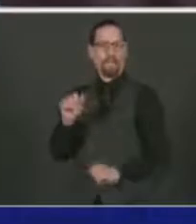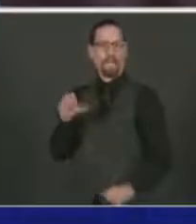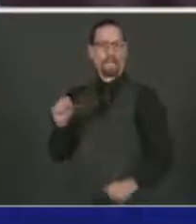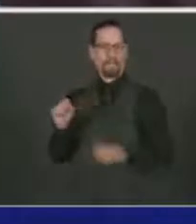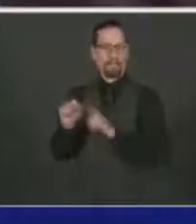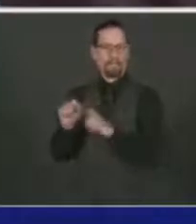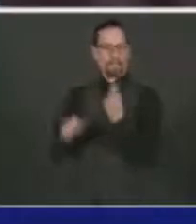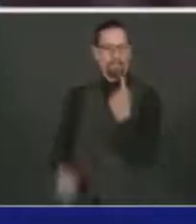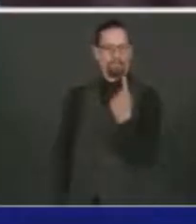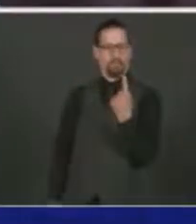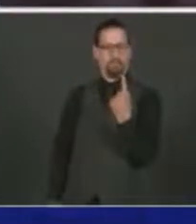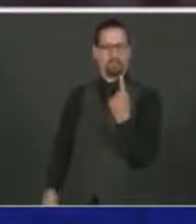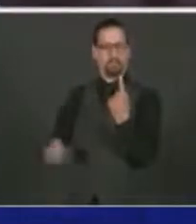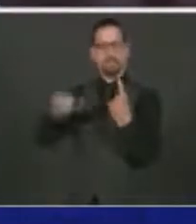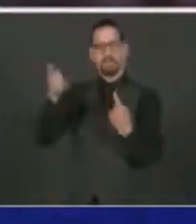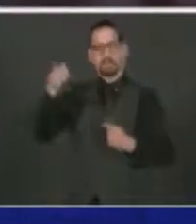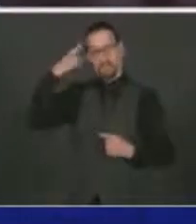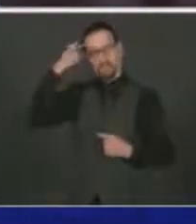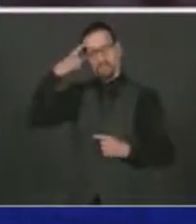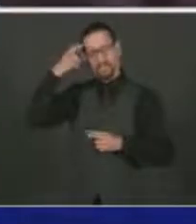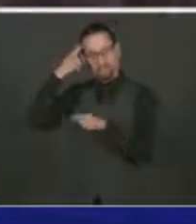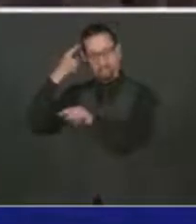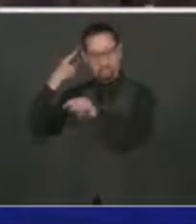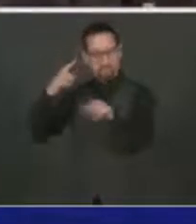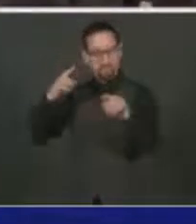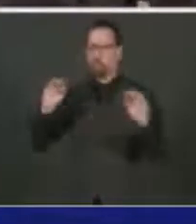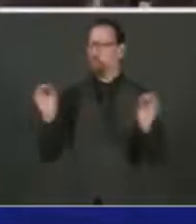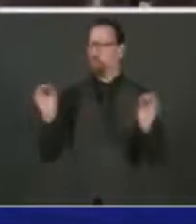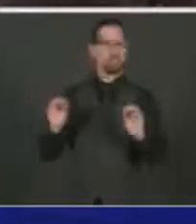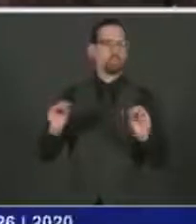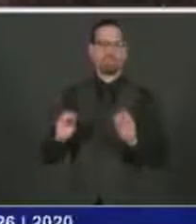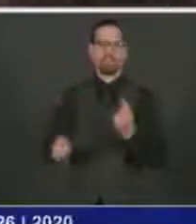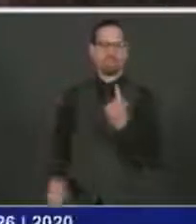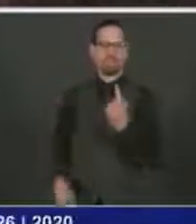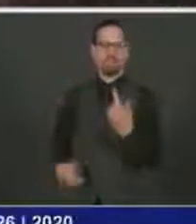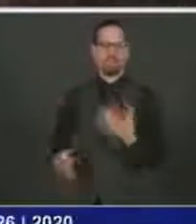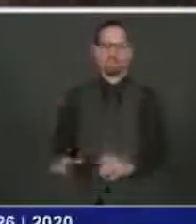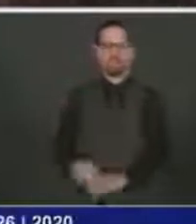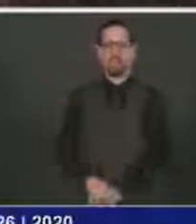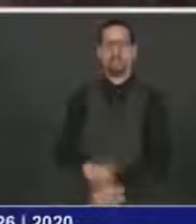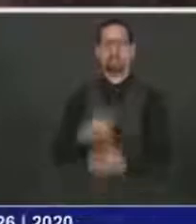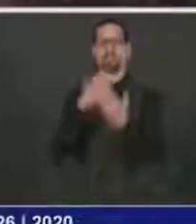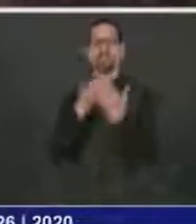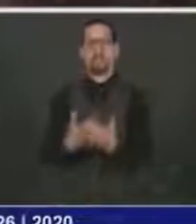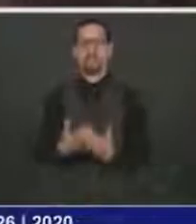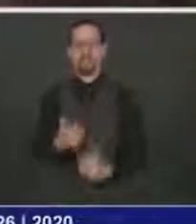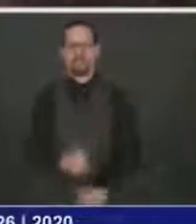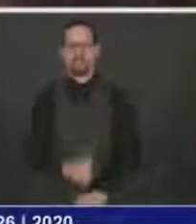suspected cases being monitored. Thank you, everyone.